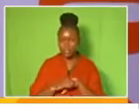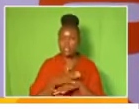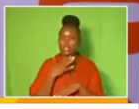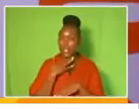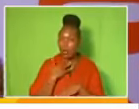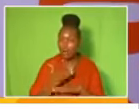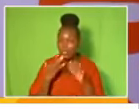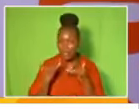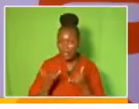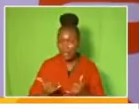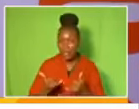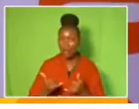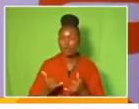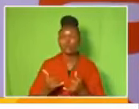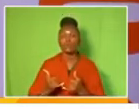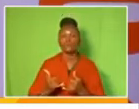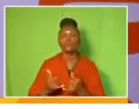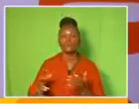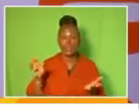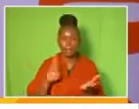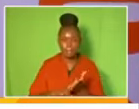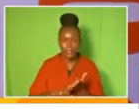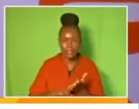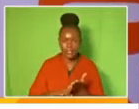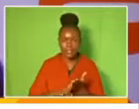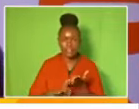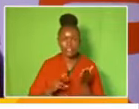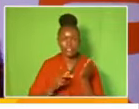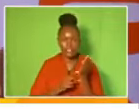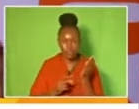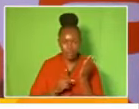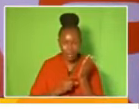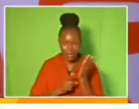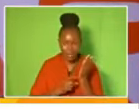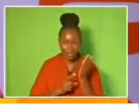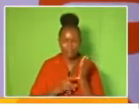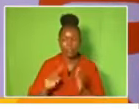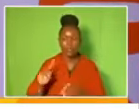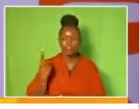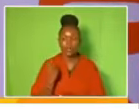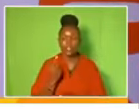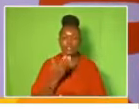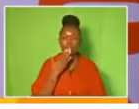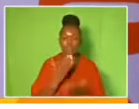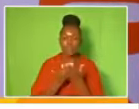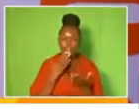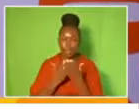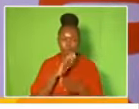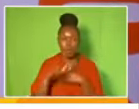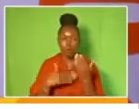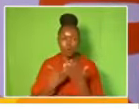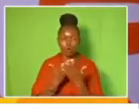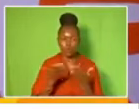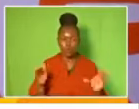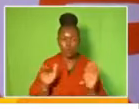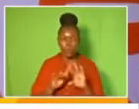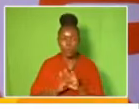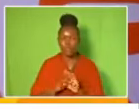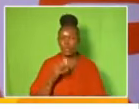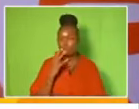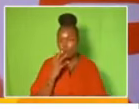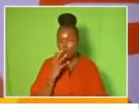ningependa sasa tena kutia mkazo. Kwanza kutoa shukrani sana kwenu wanachungwa